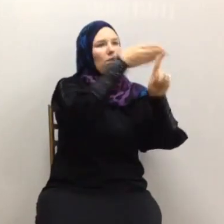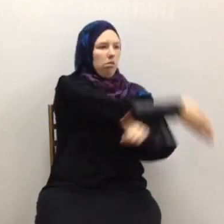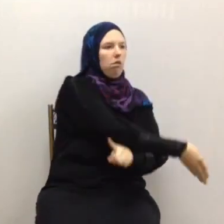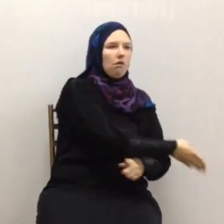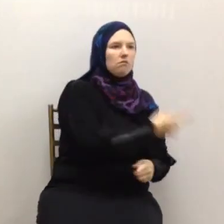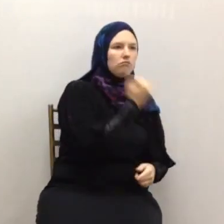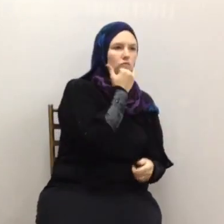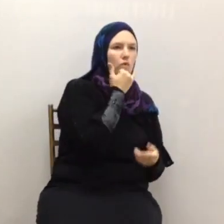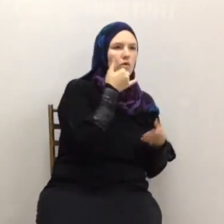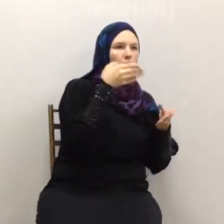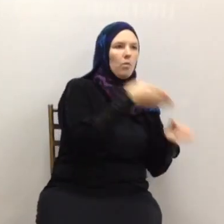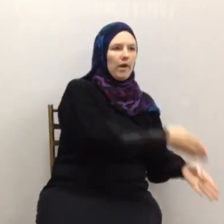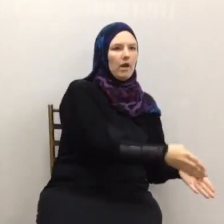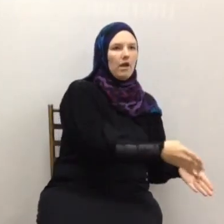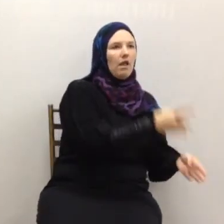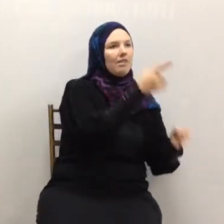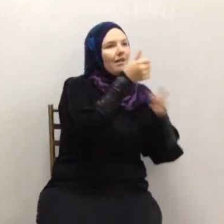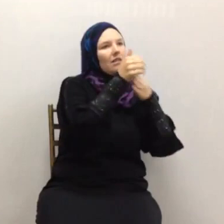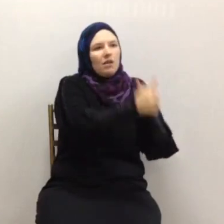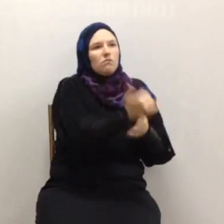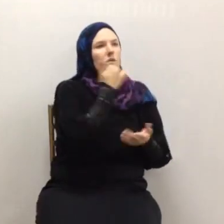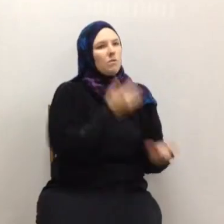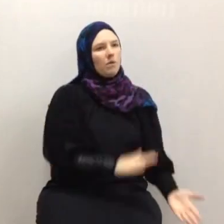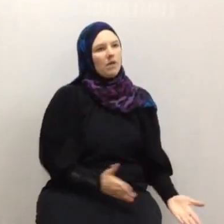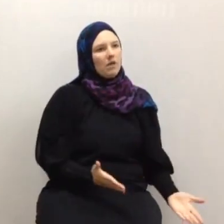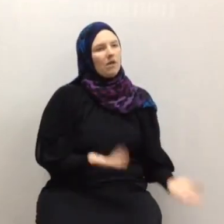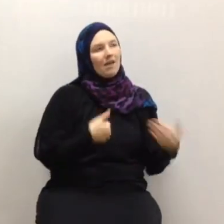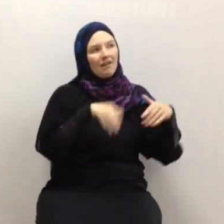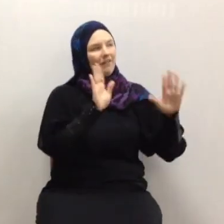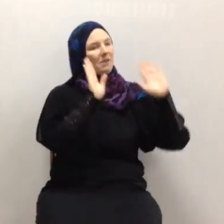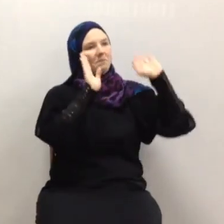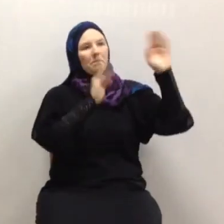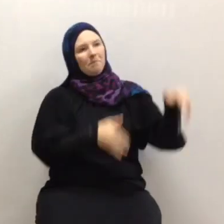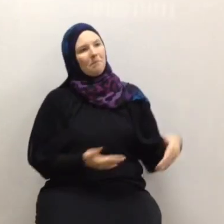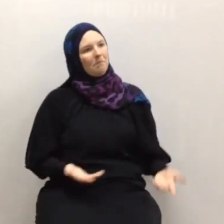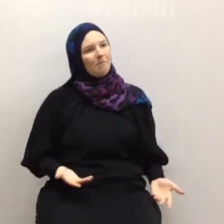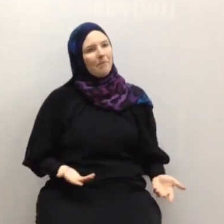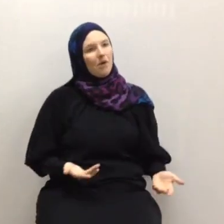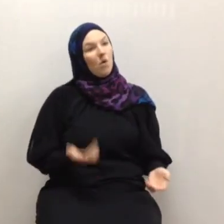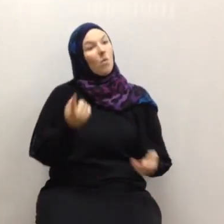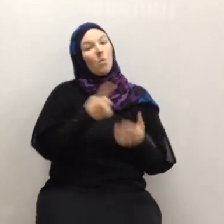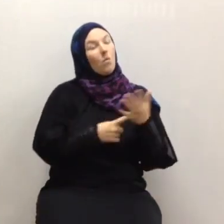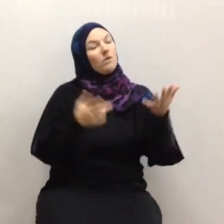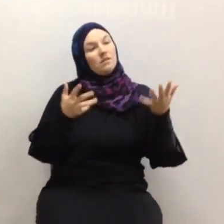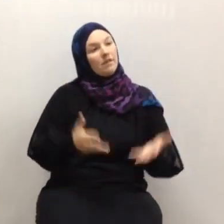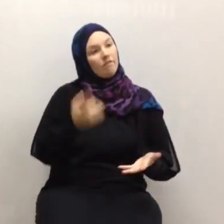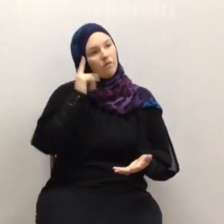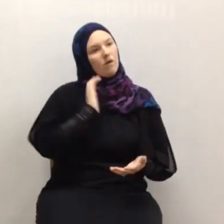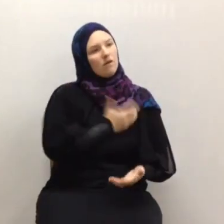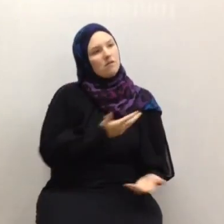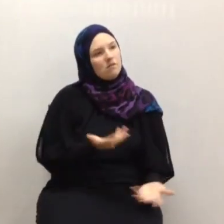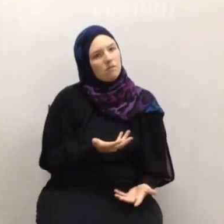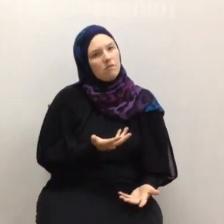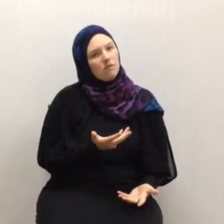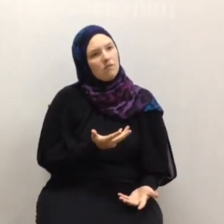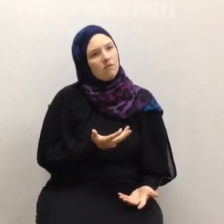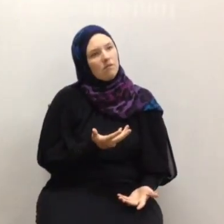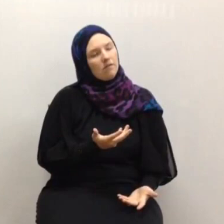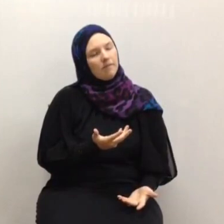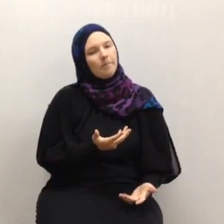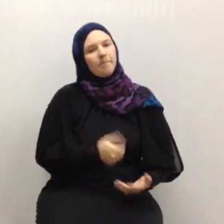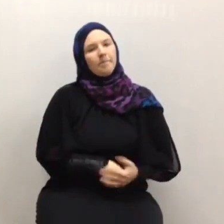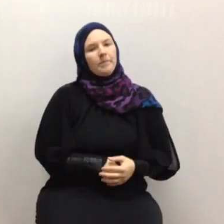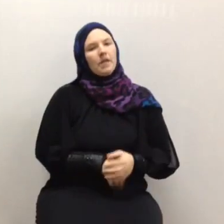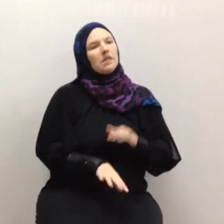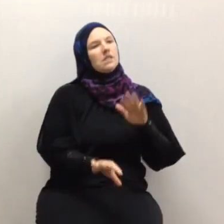The only thing left is that they pick the reference that is secure, authentic, and